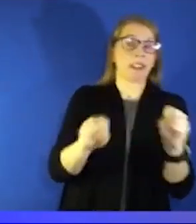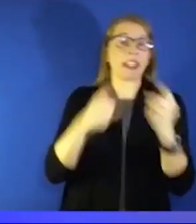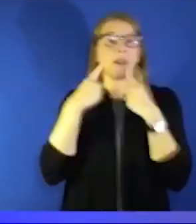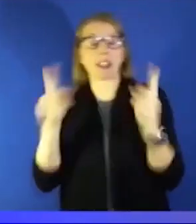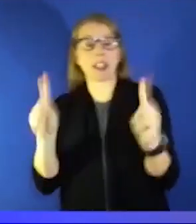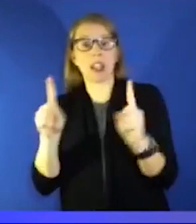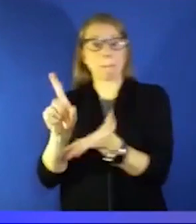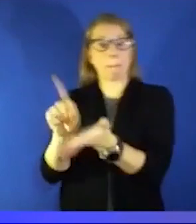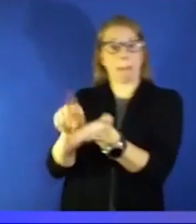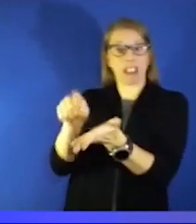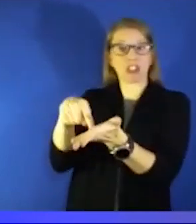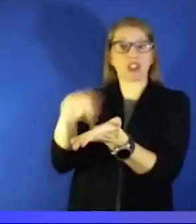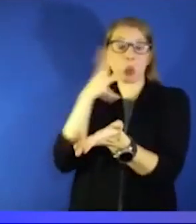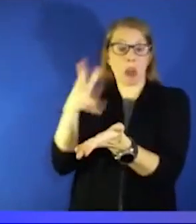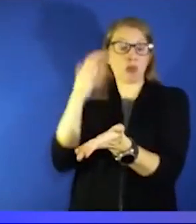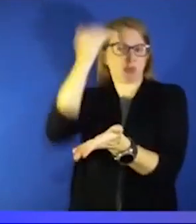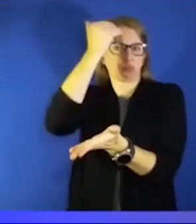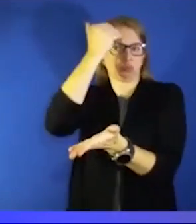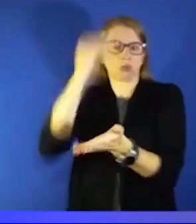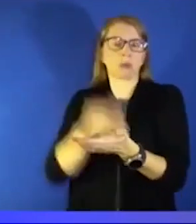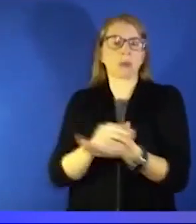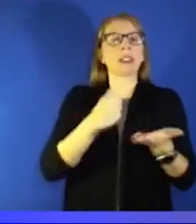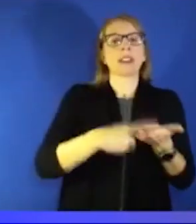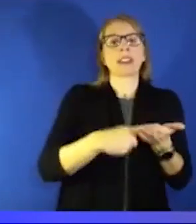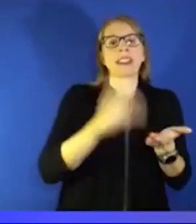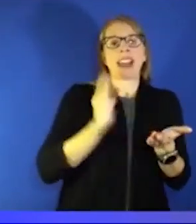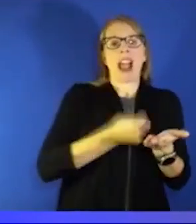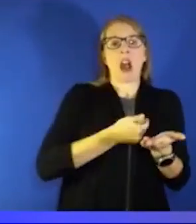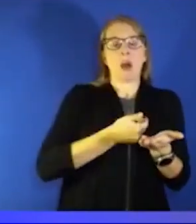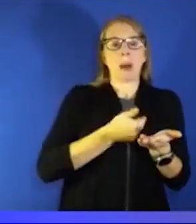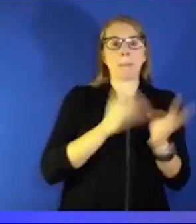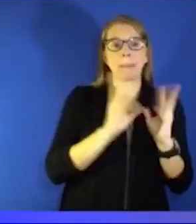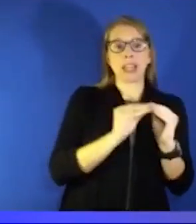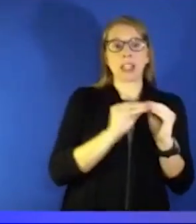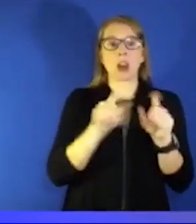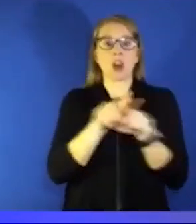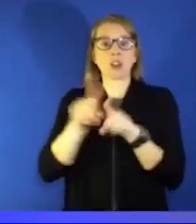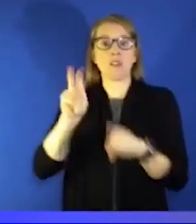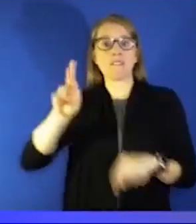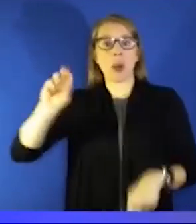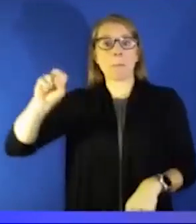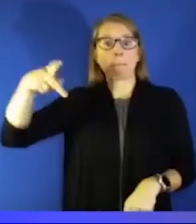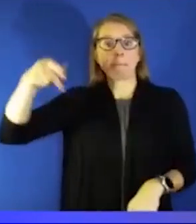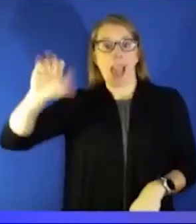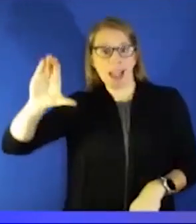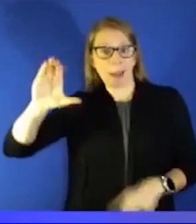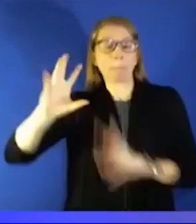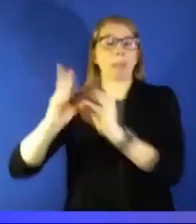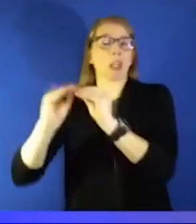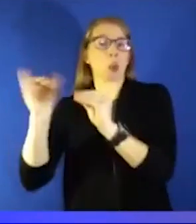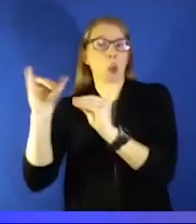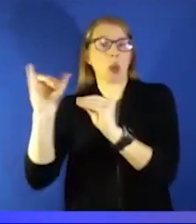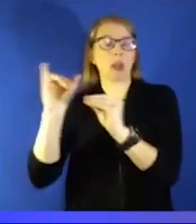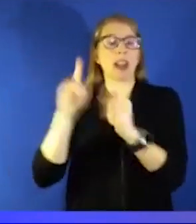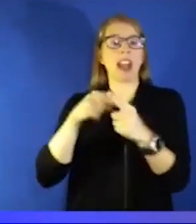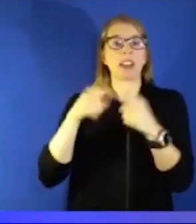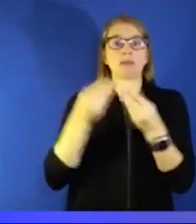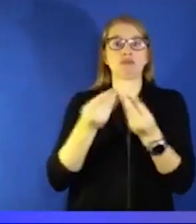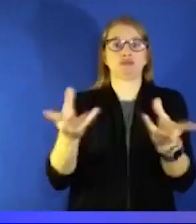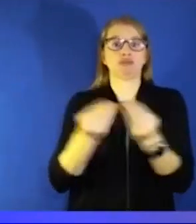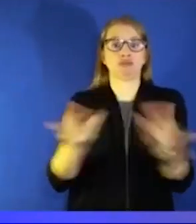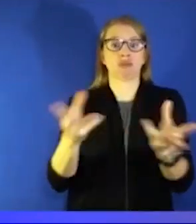it'll be discussed at our meeting and the VRPAC meeting. Of course, then we start giving it to millions of school children, and we'll do